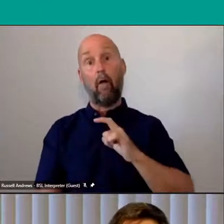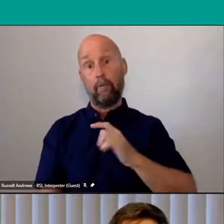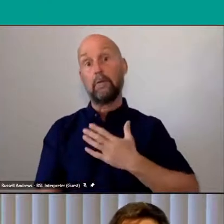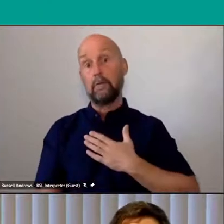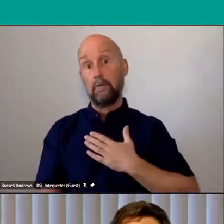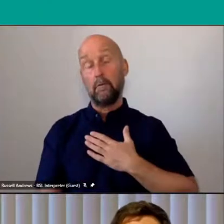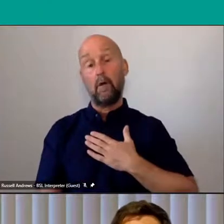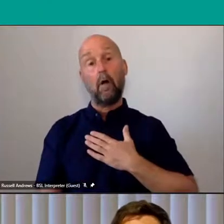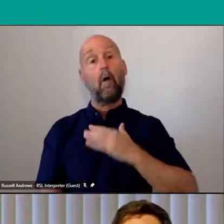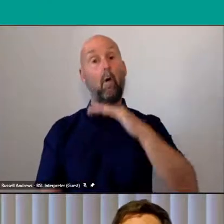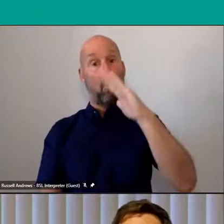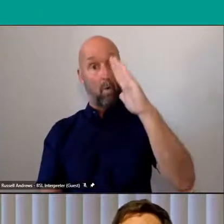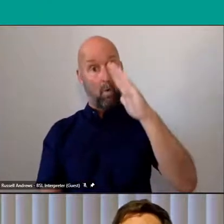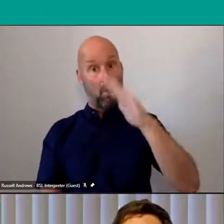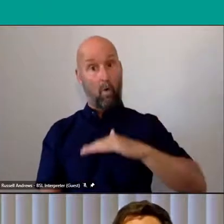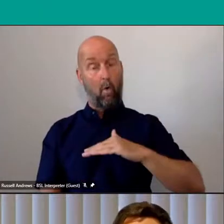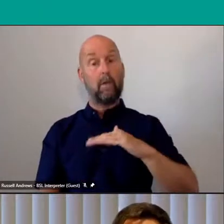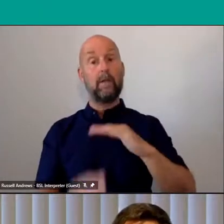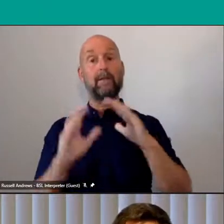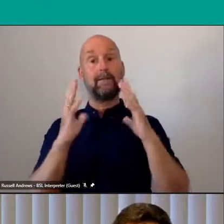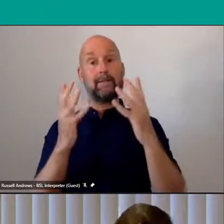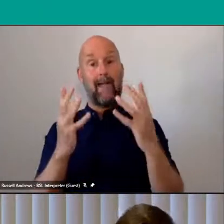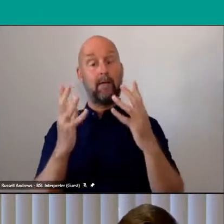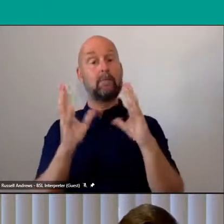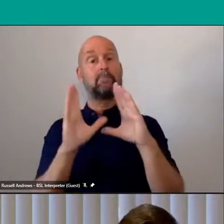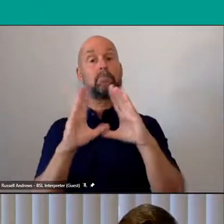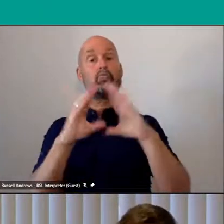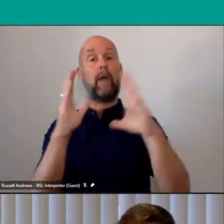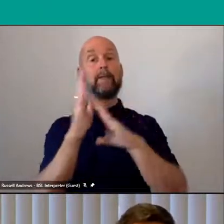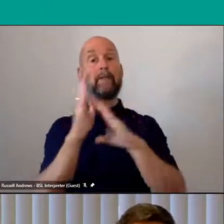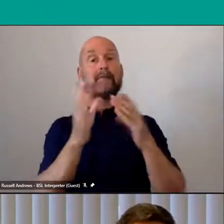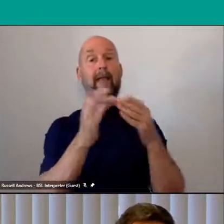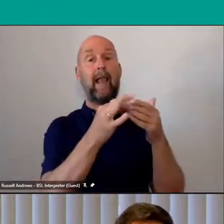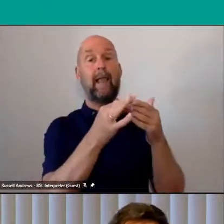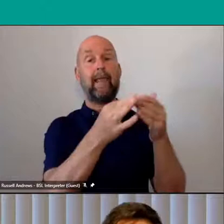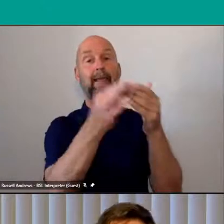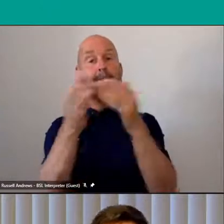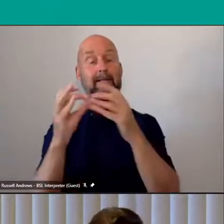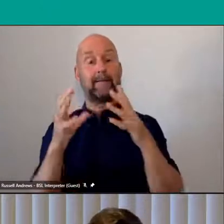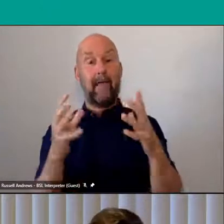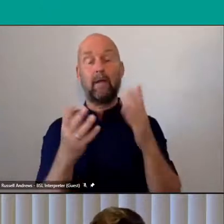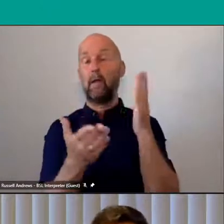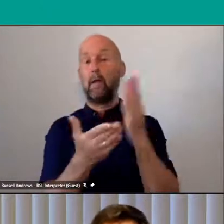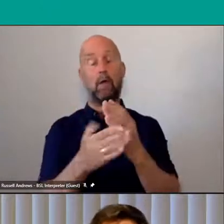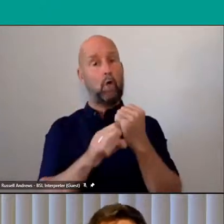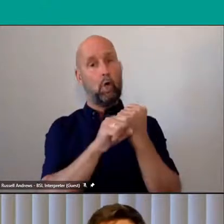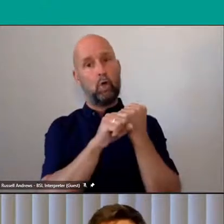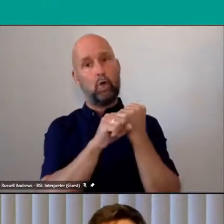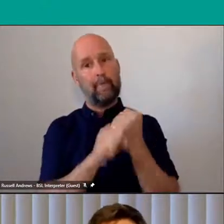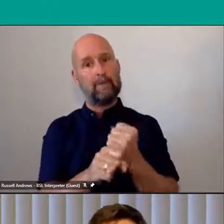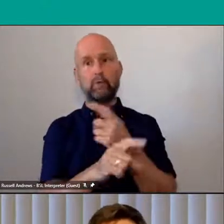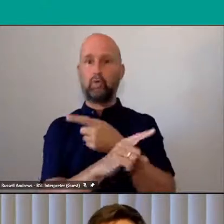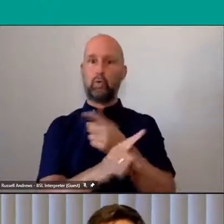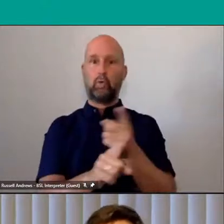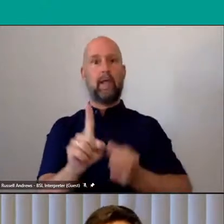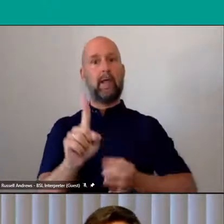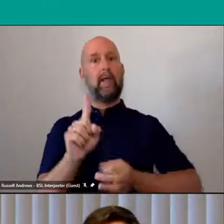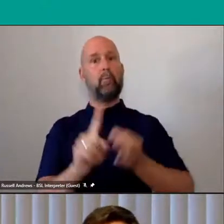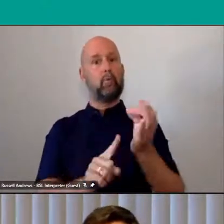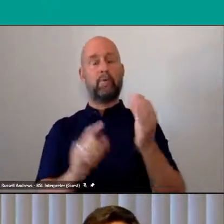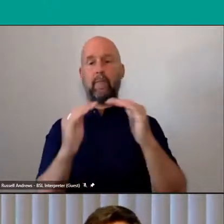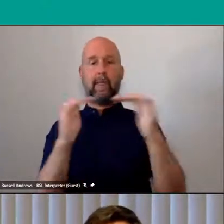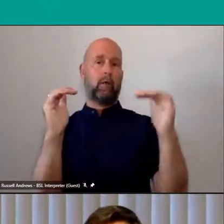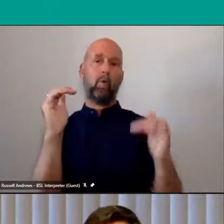all 10 Greater Manchester leaders are absolutely committed to improving the